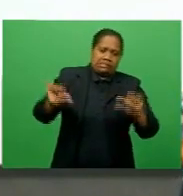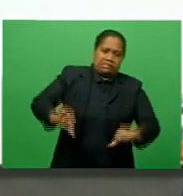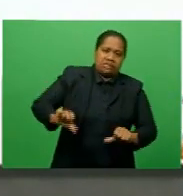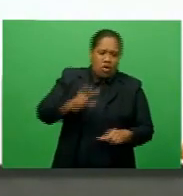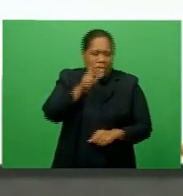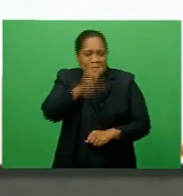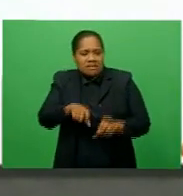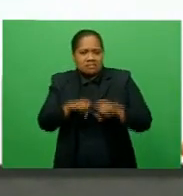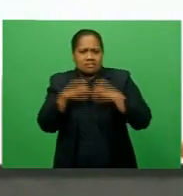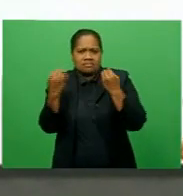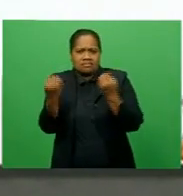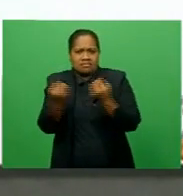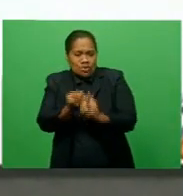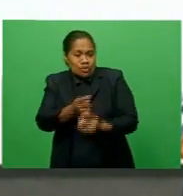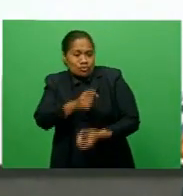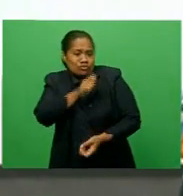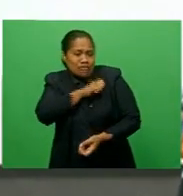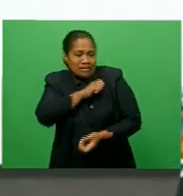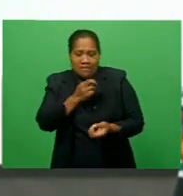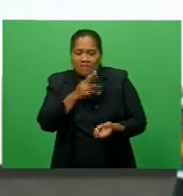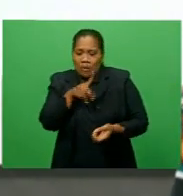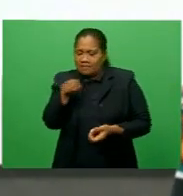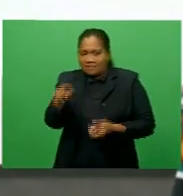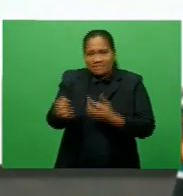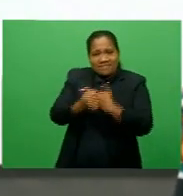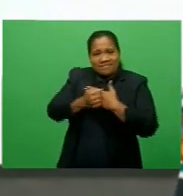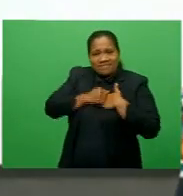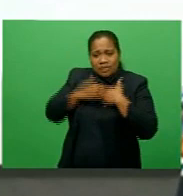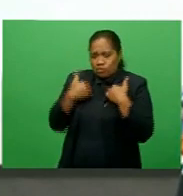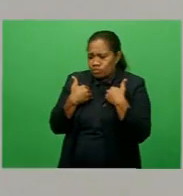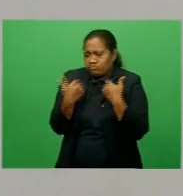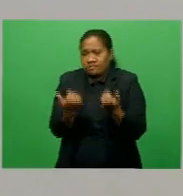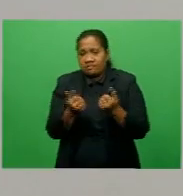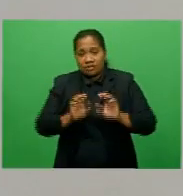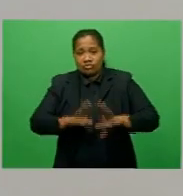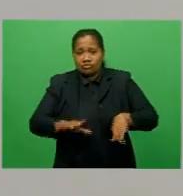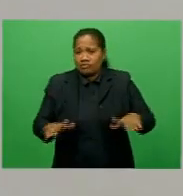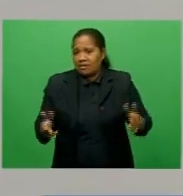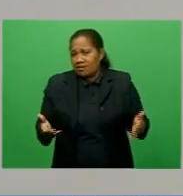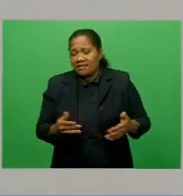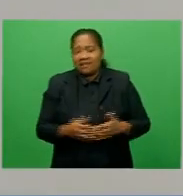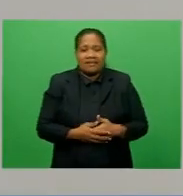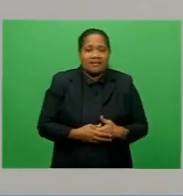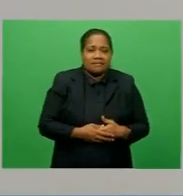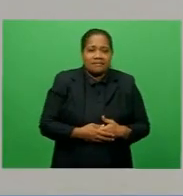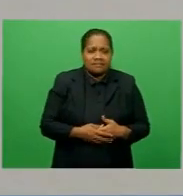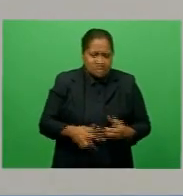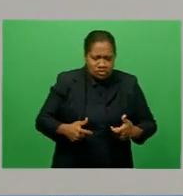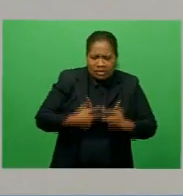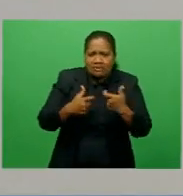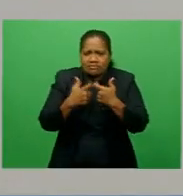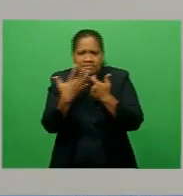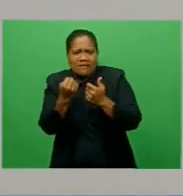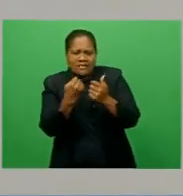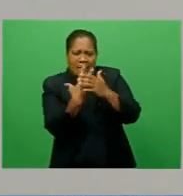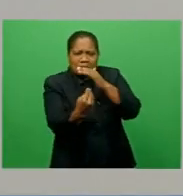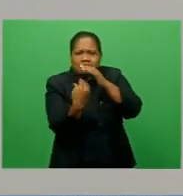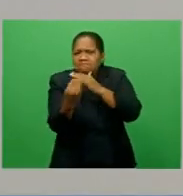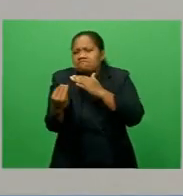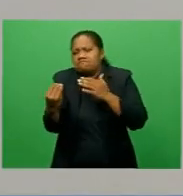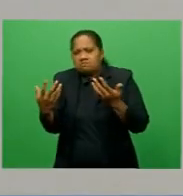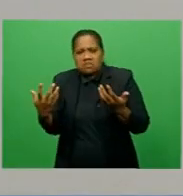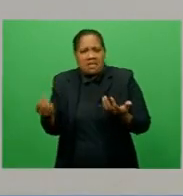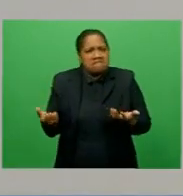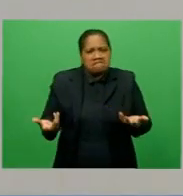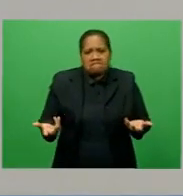organizations who have been entrusted with the safety and well-being of our children. We also have challenges and gaps